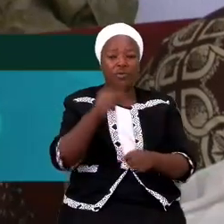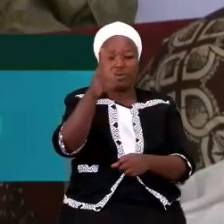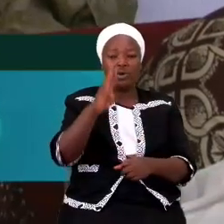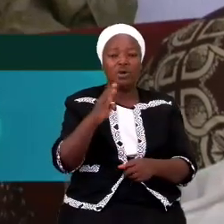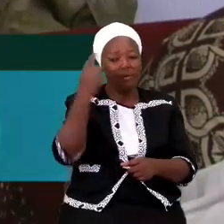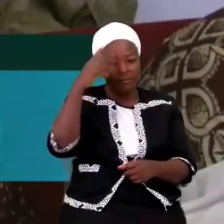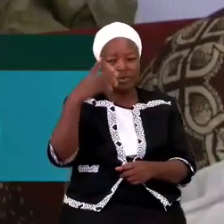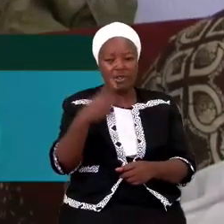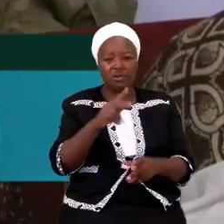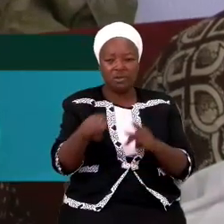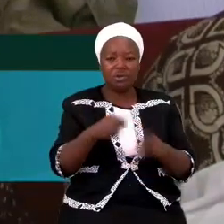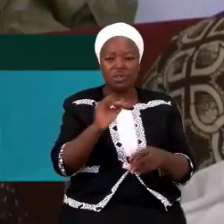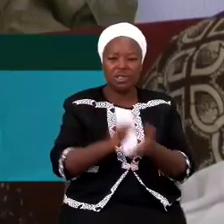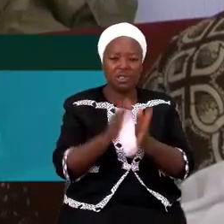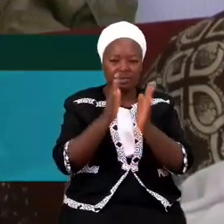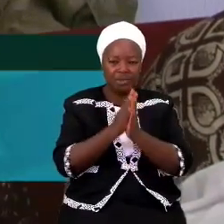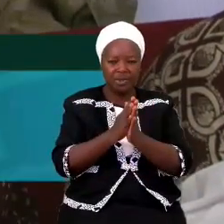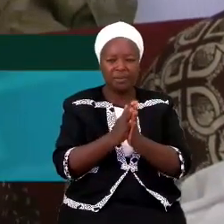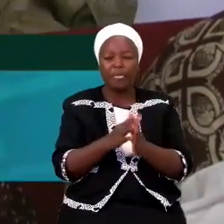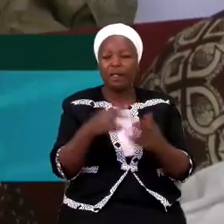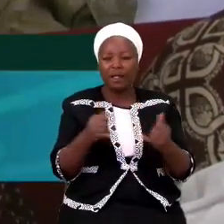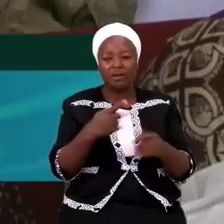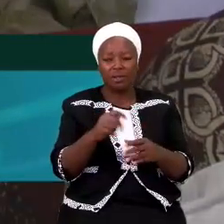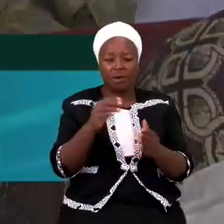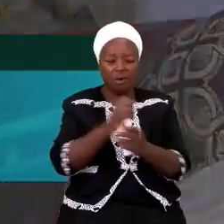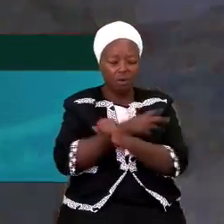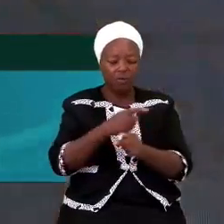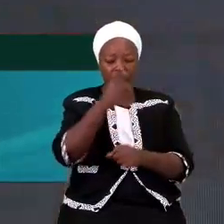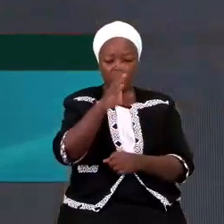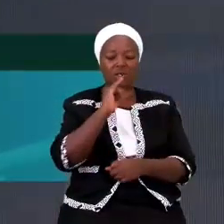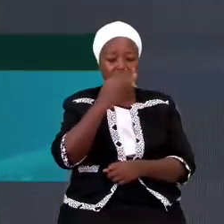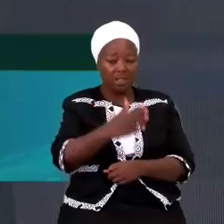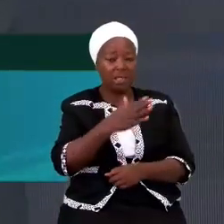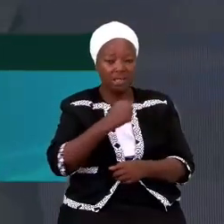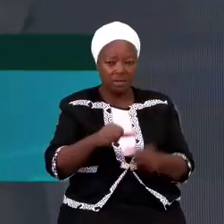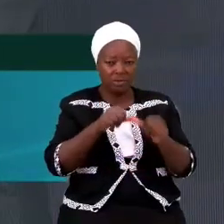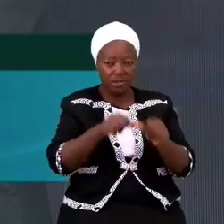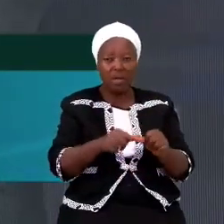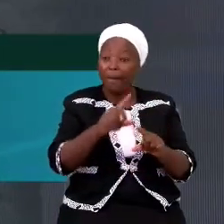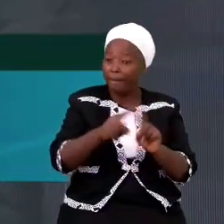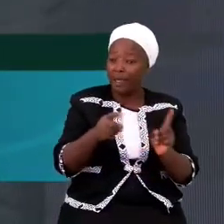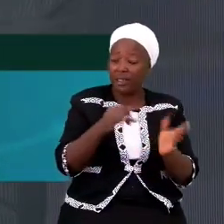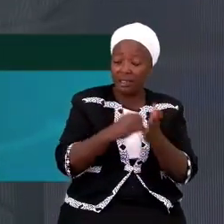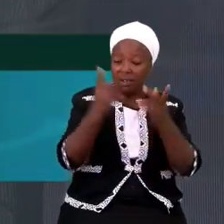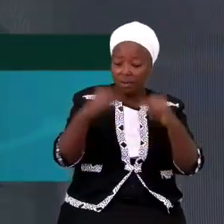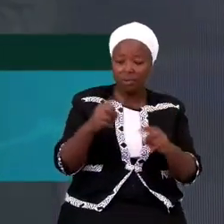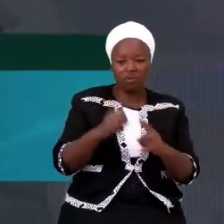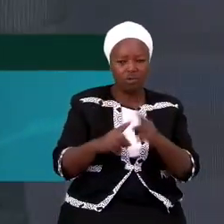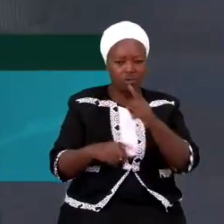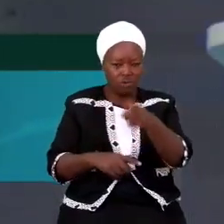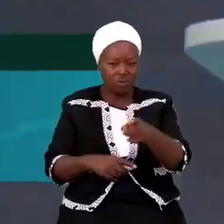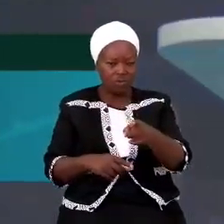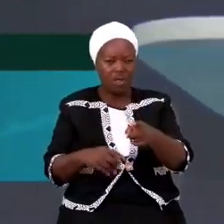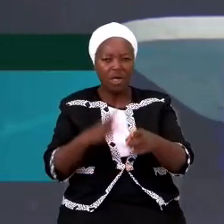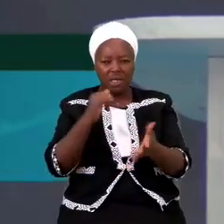it comes to you, it comes to me, it comes to everyone when we repent,